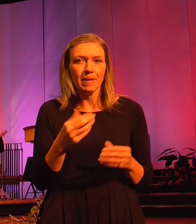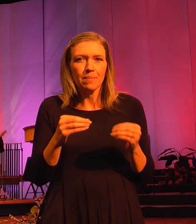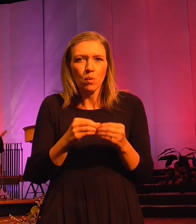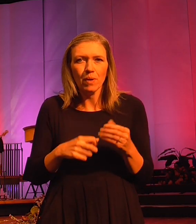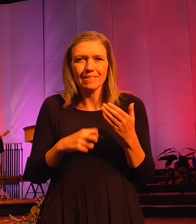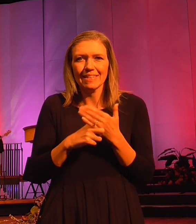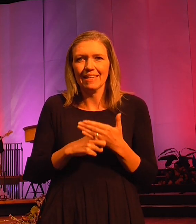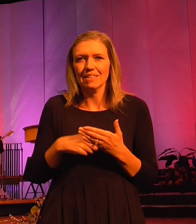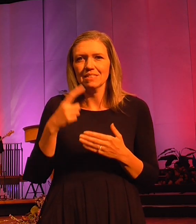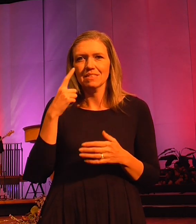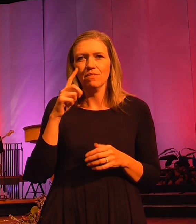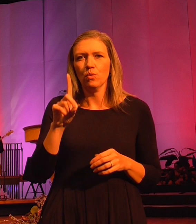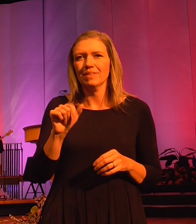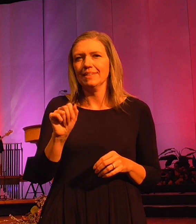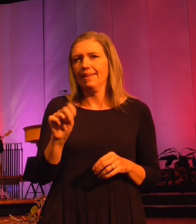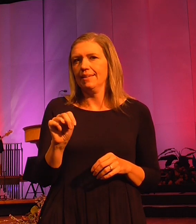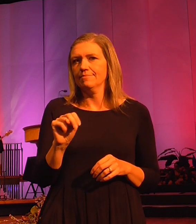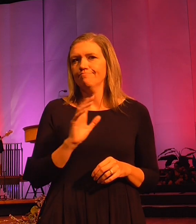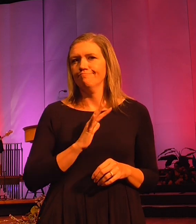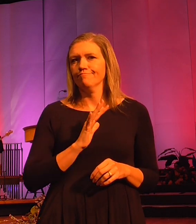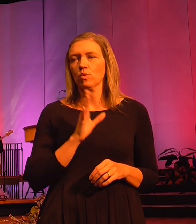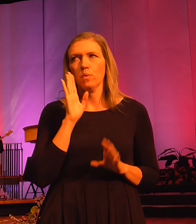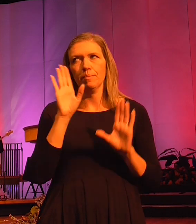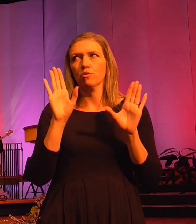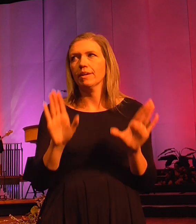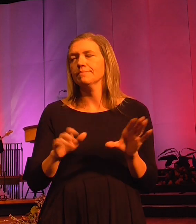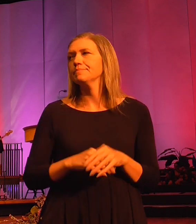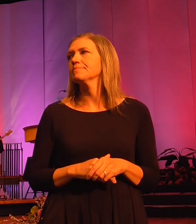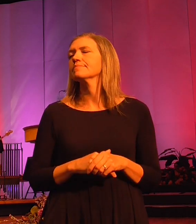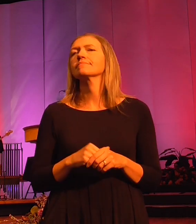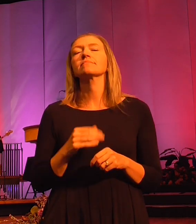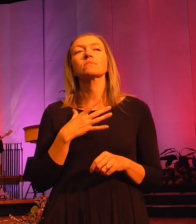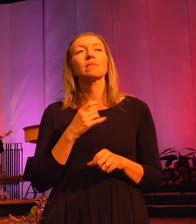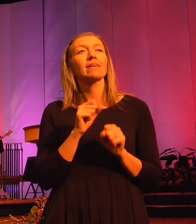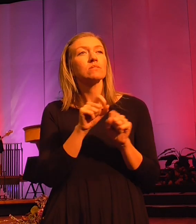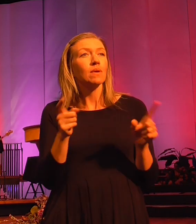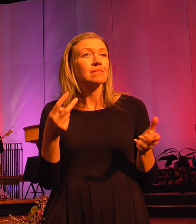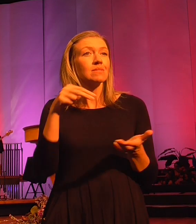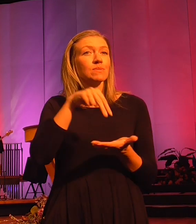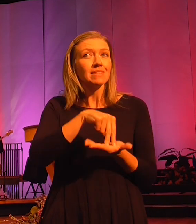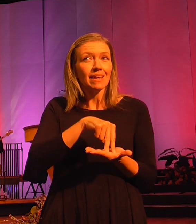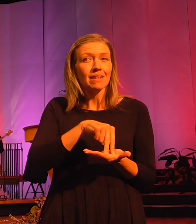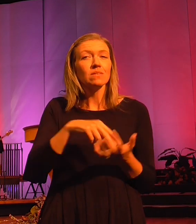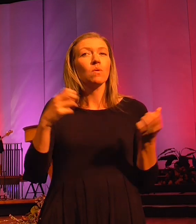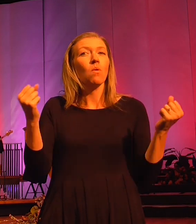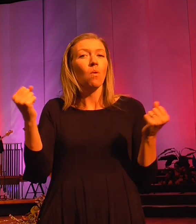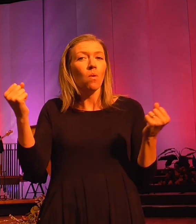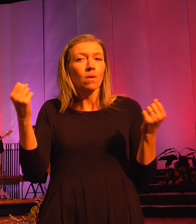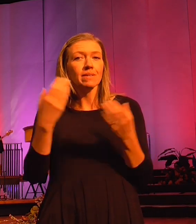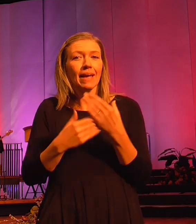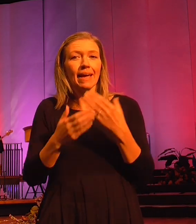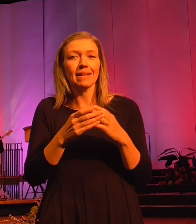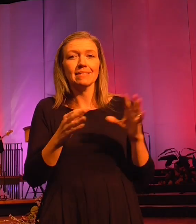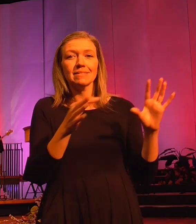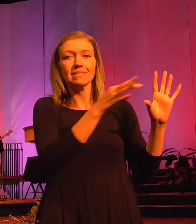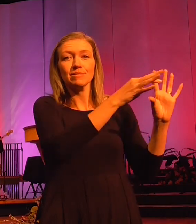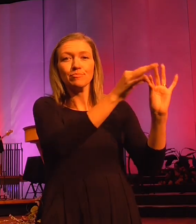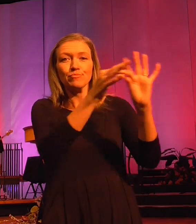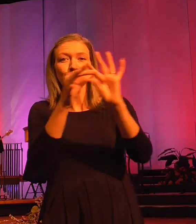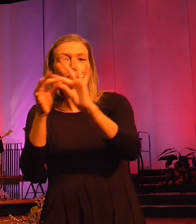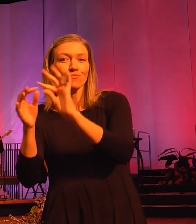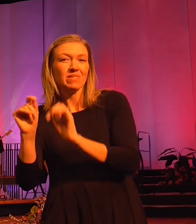for Dan. And that's going to be great. That's going to be great. So I'd like to have you stand and reach out and hold hands if that feels